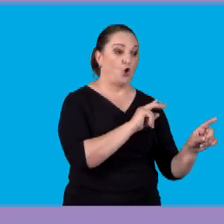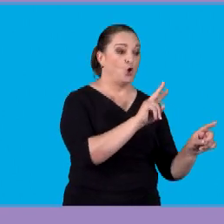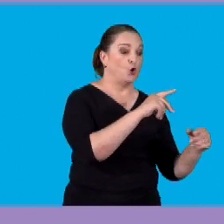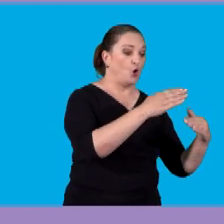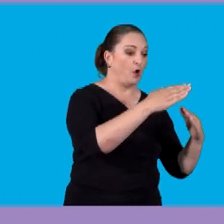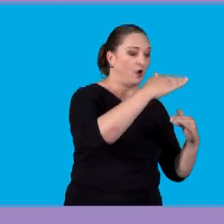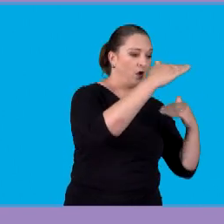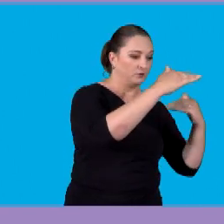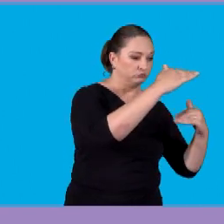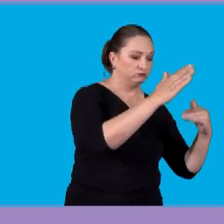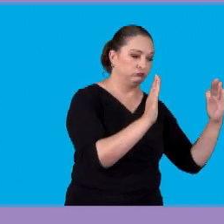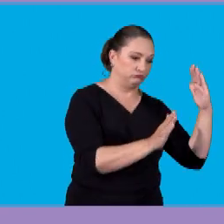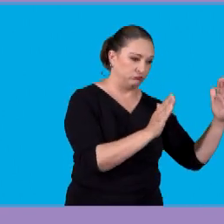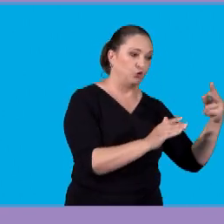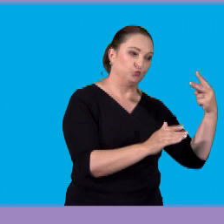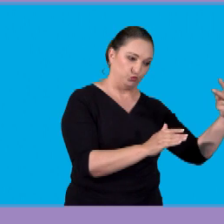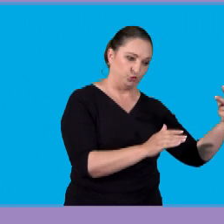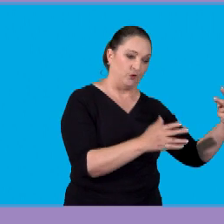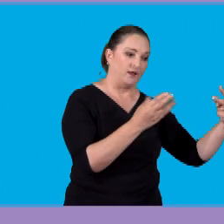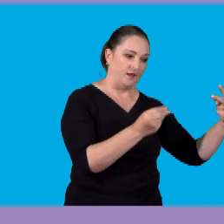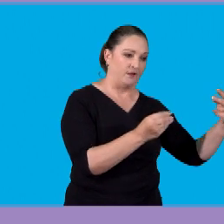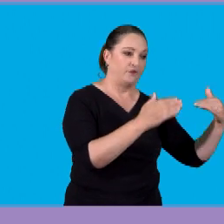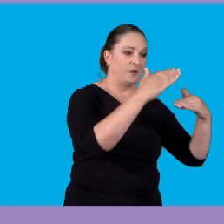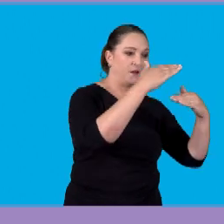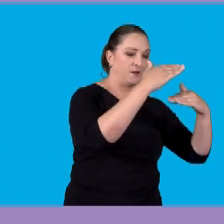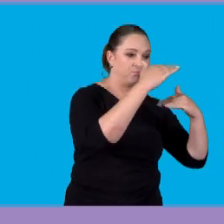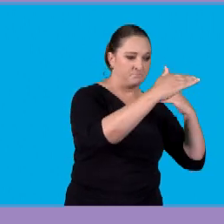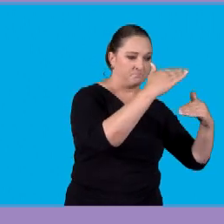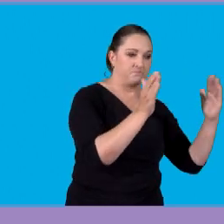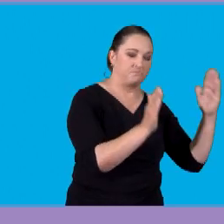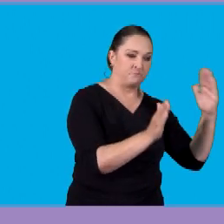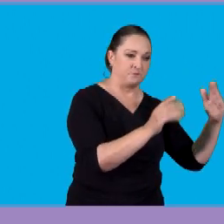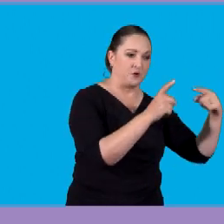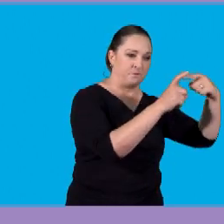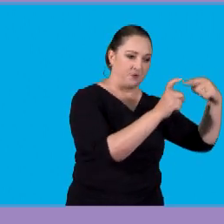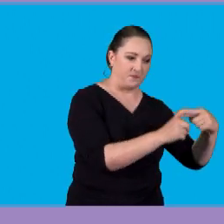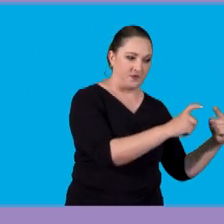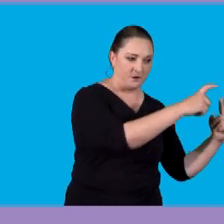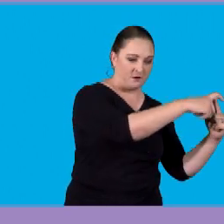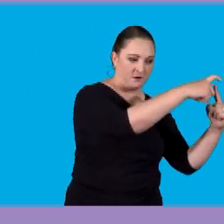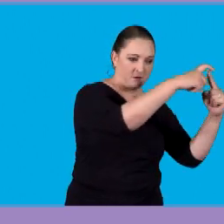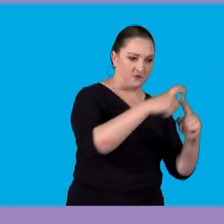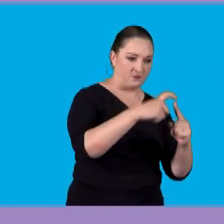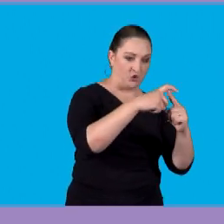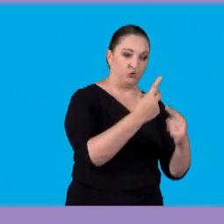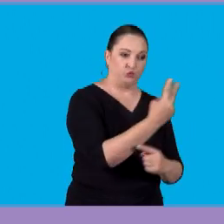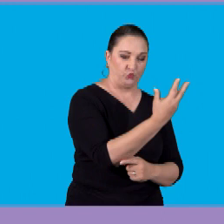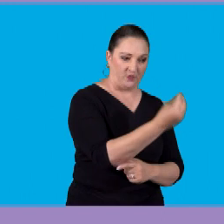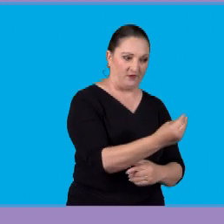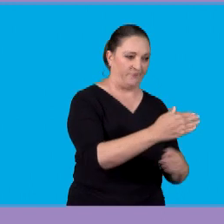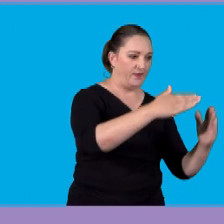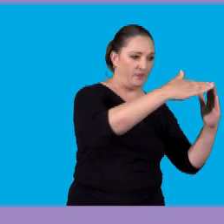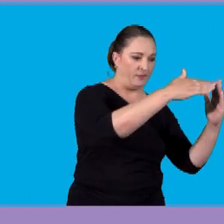sides, two pairs of opposite sides that are equal, two pairs of opposite sides that are parallel. The angles are 90 degrees.